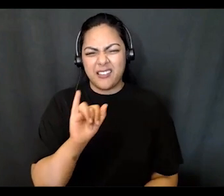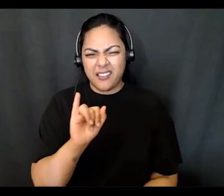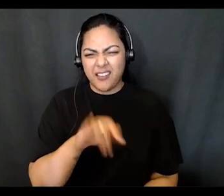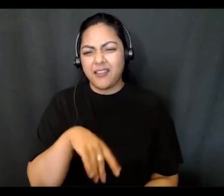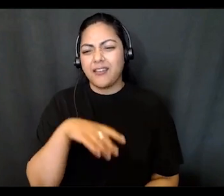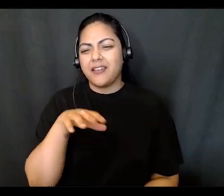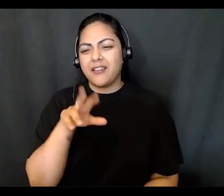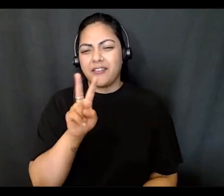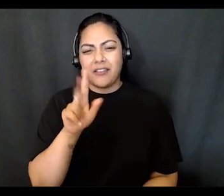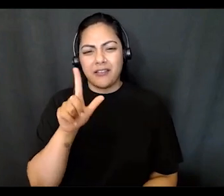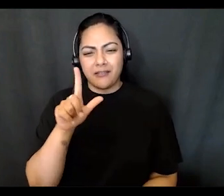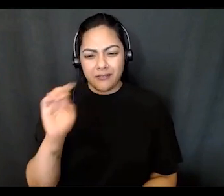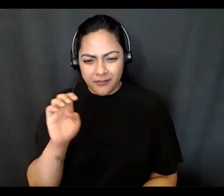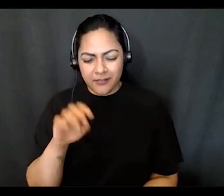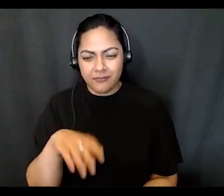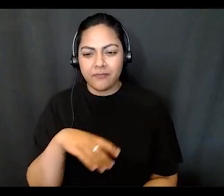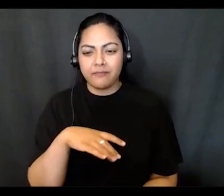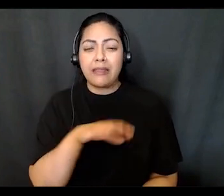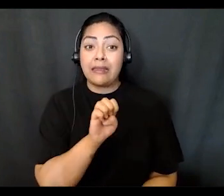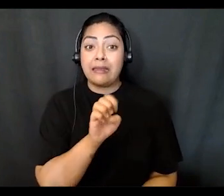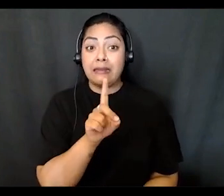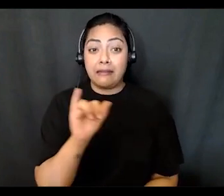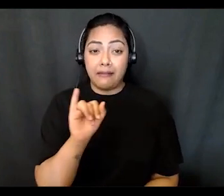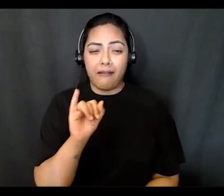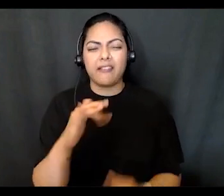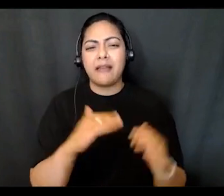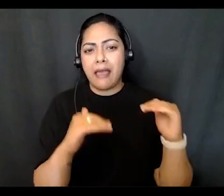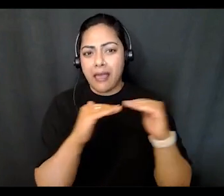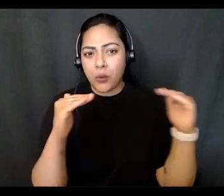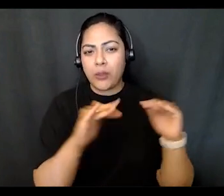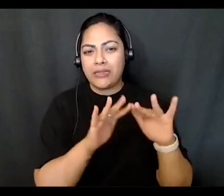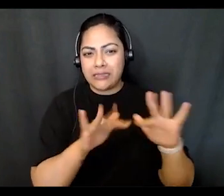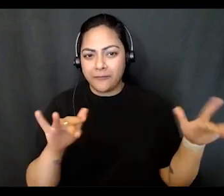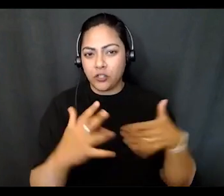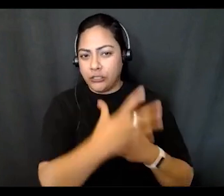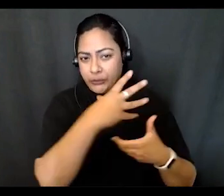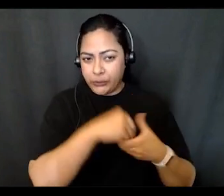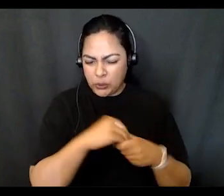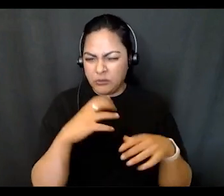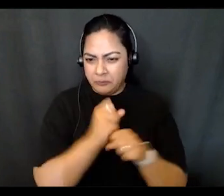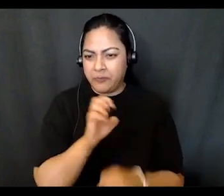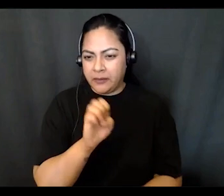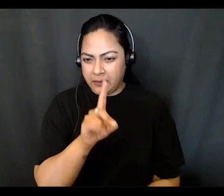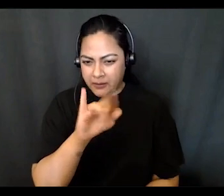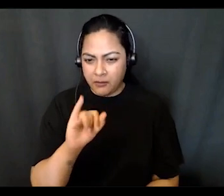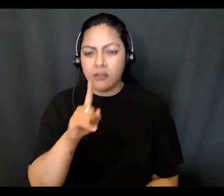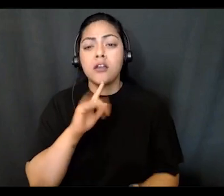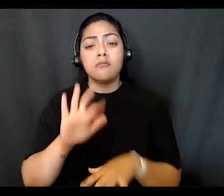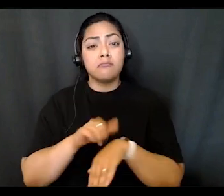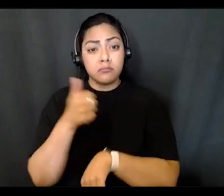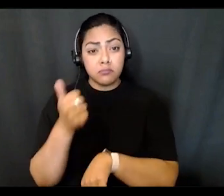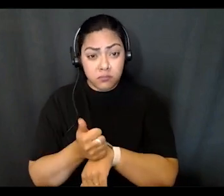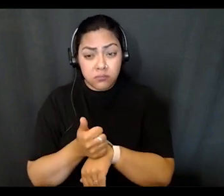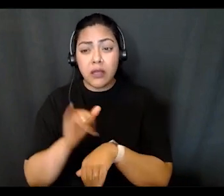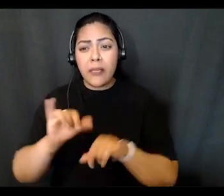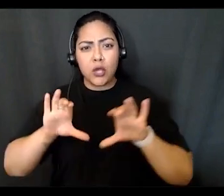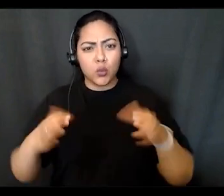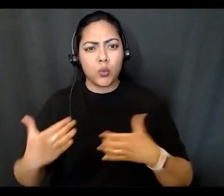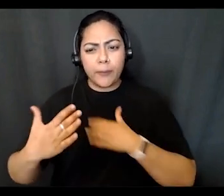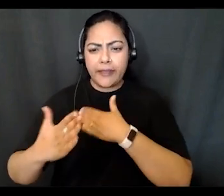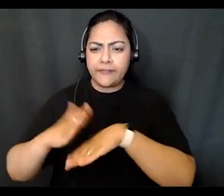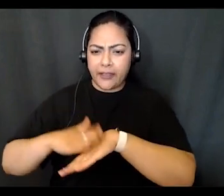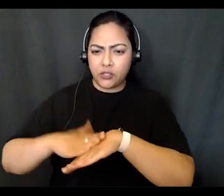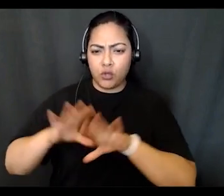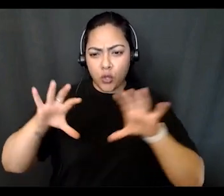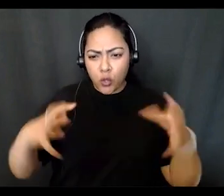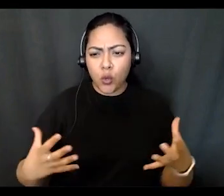supported with an advisory group who plays a crucial role in providing guidance, insights, and perspectives on the